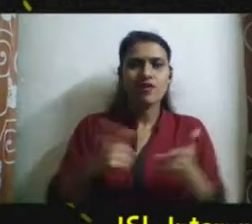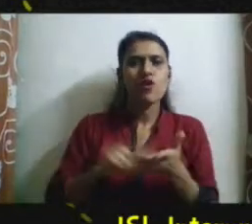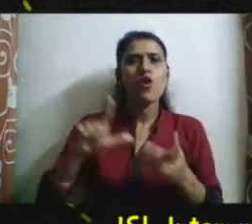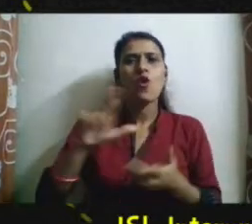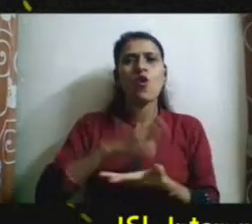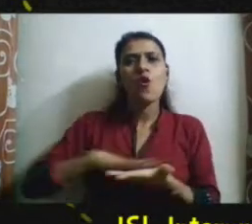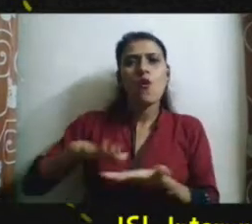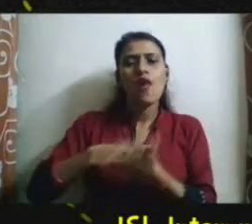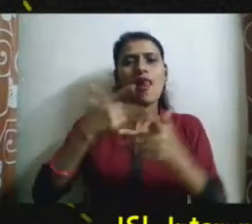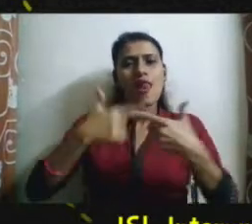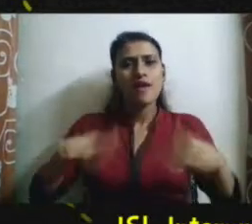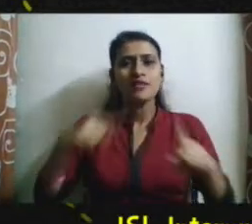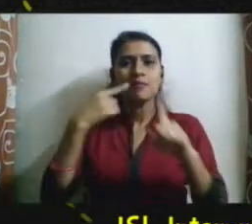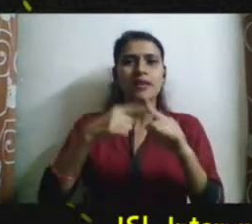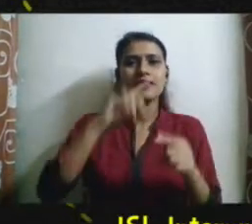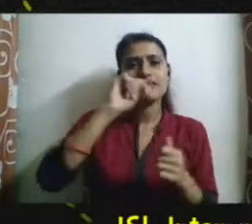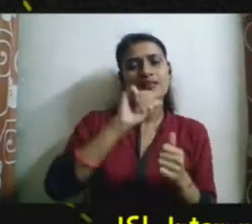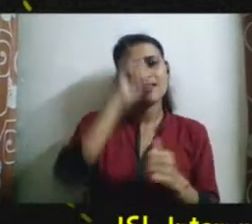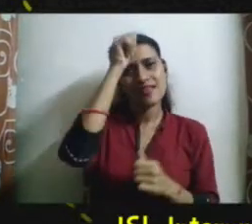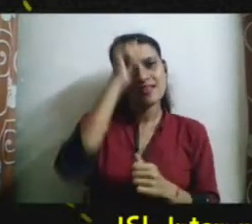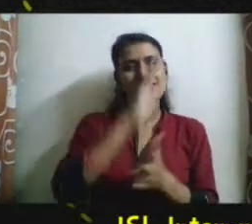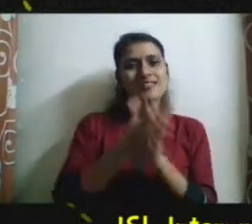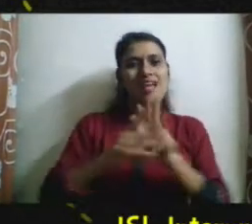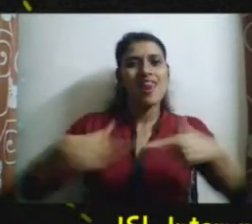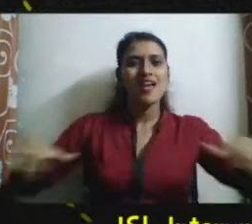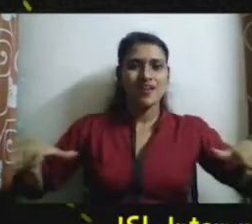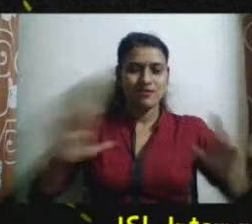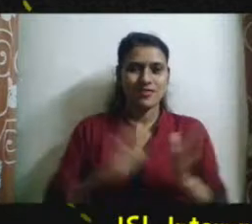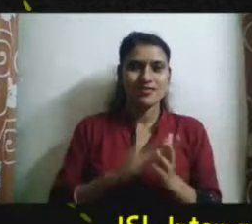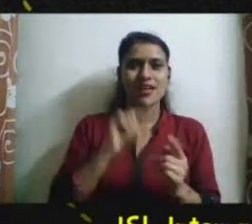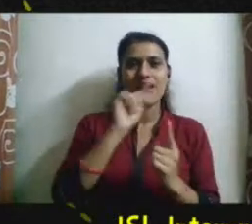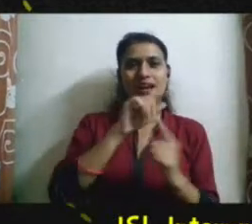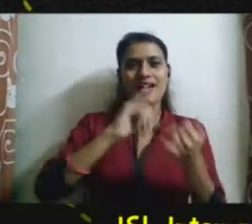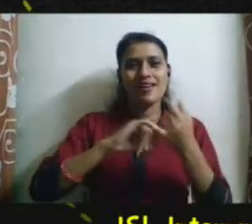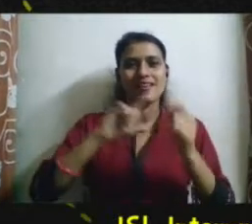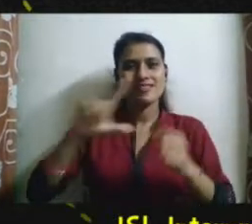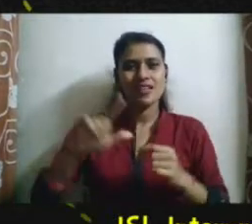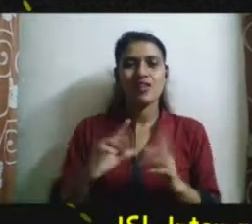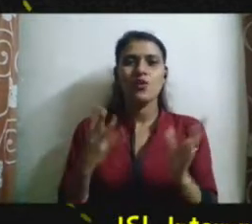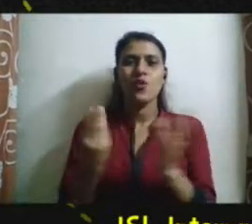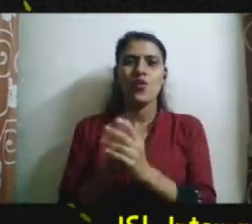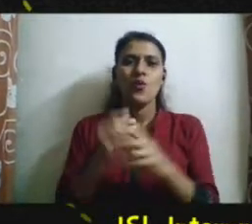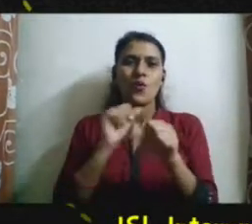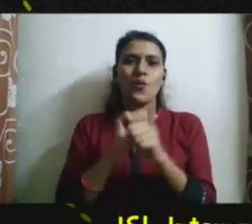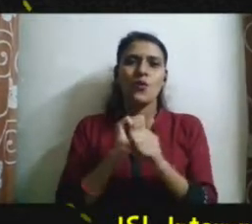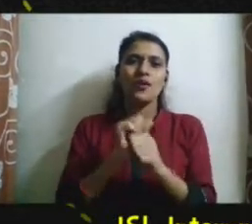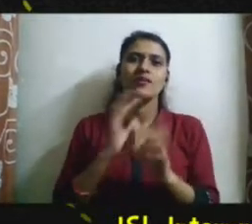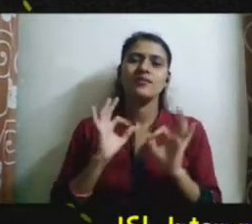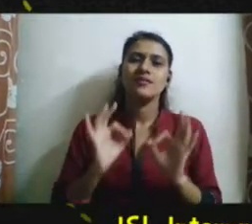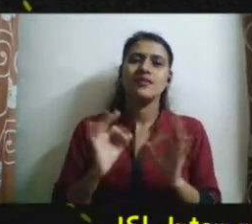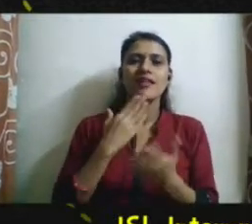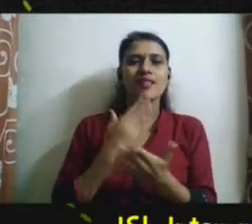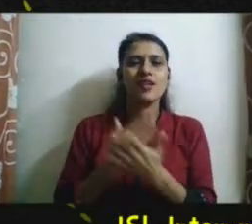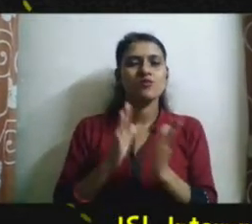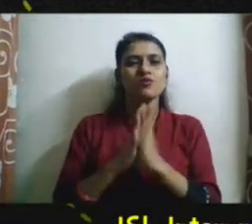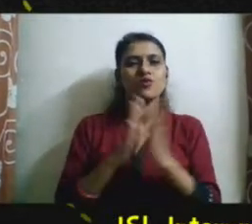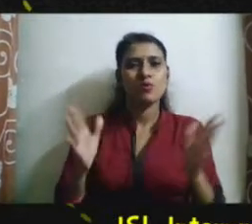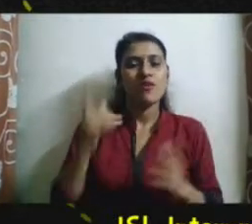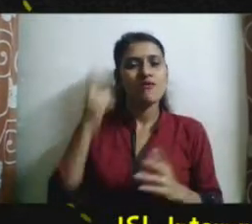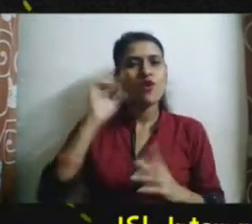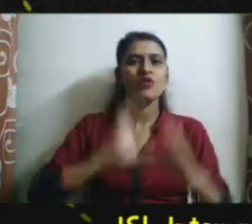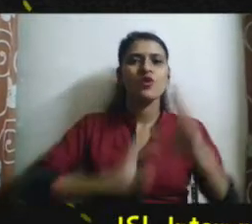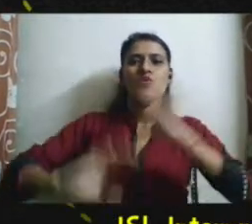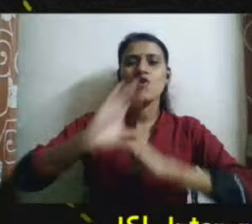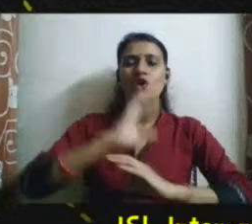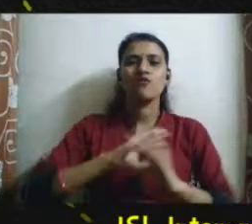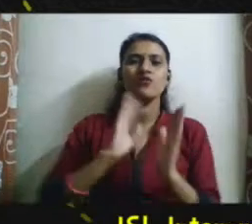in Indian Sign Language, so that more people are able to access and engage with these ideas and the conference overall.